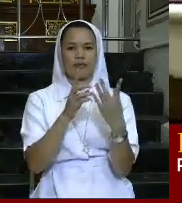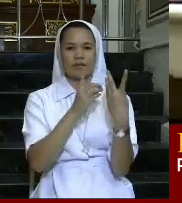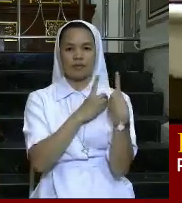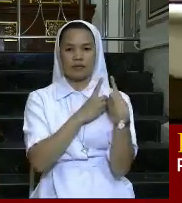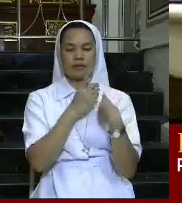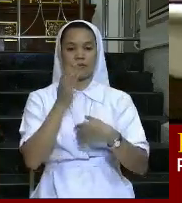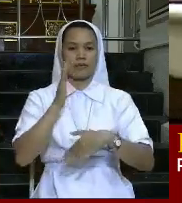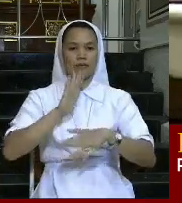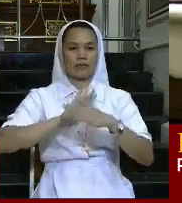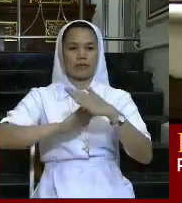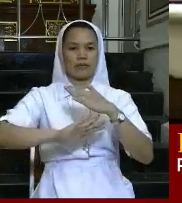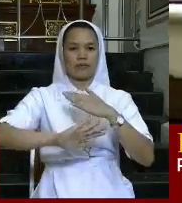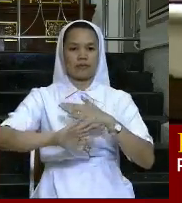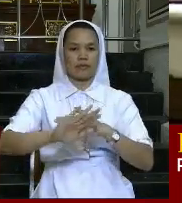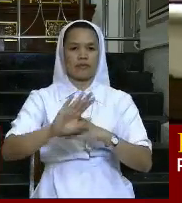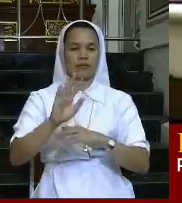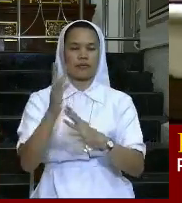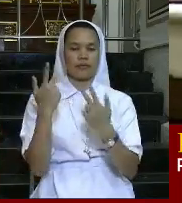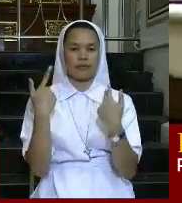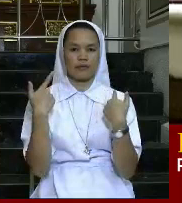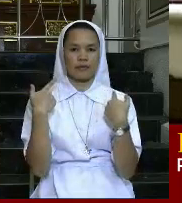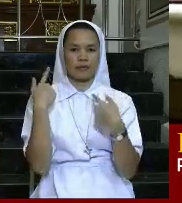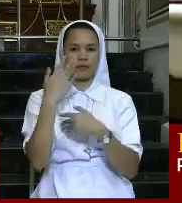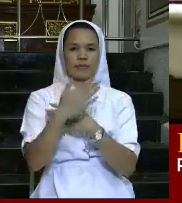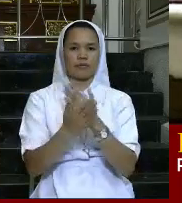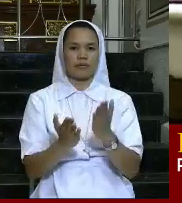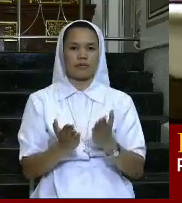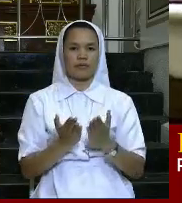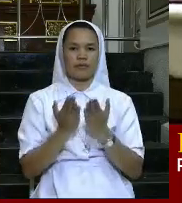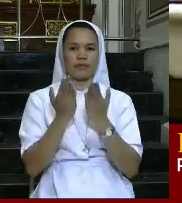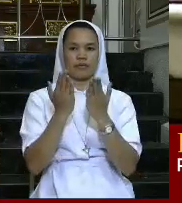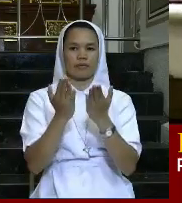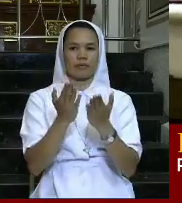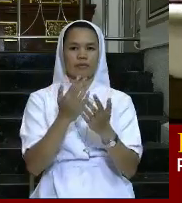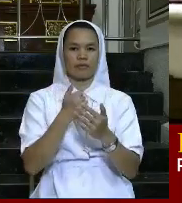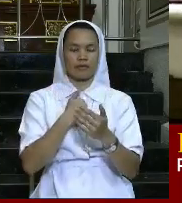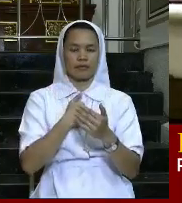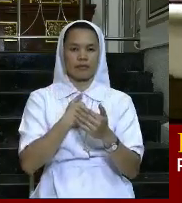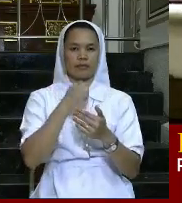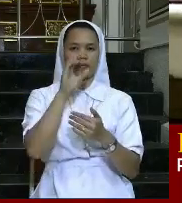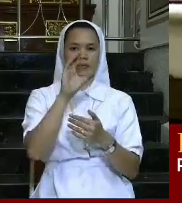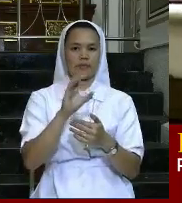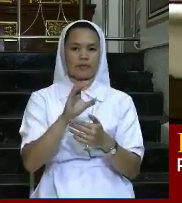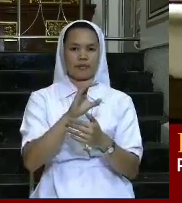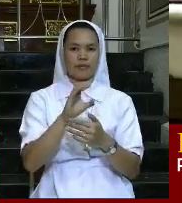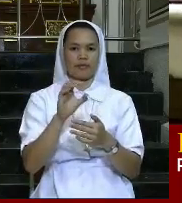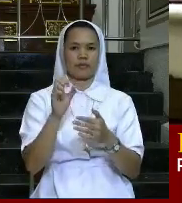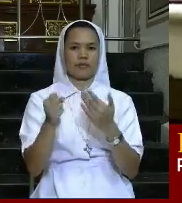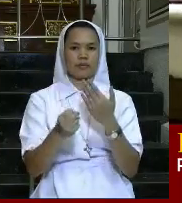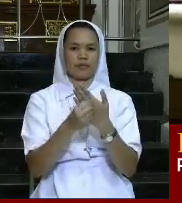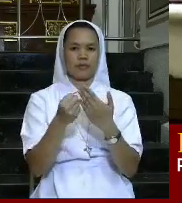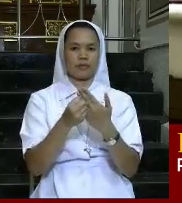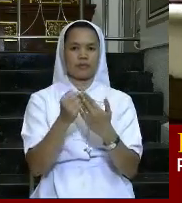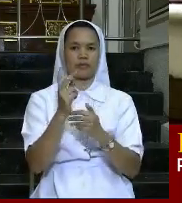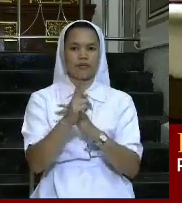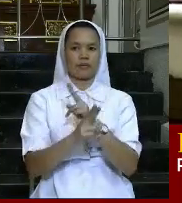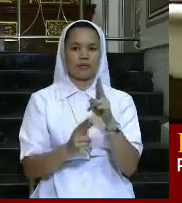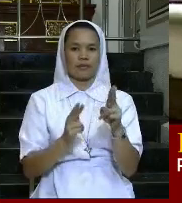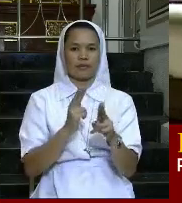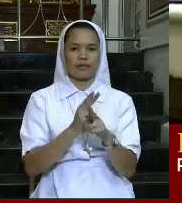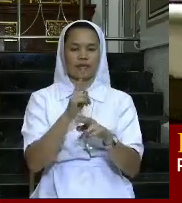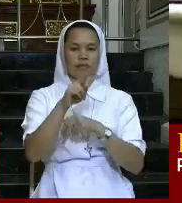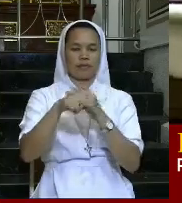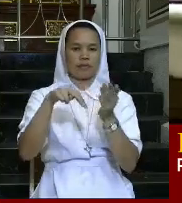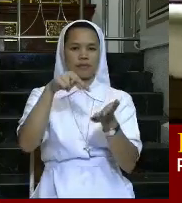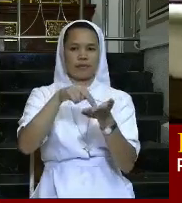birth. And having offered Himself on the cross for sinful humankind, the risen